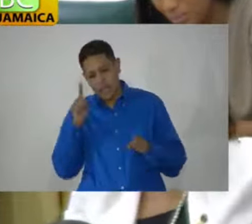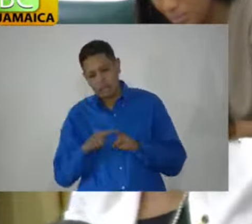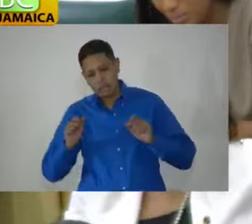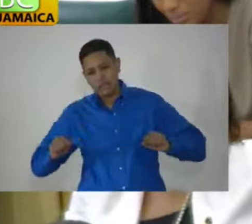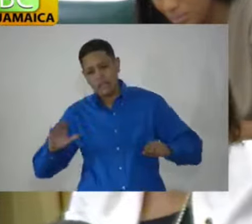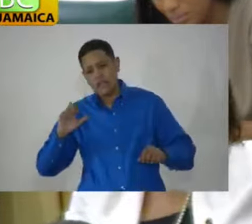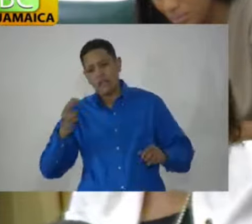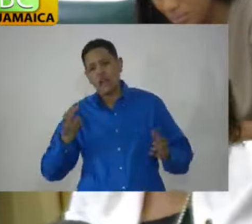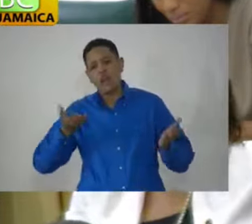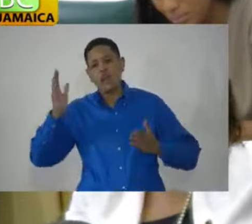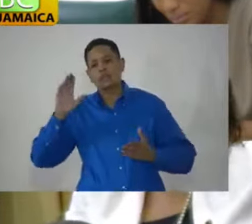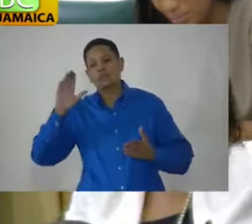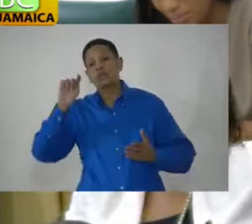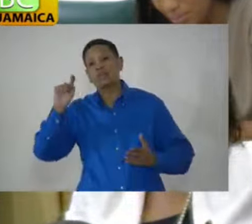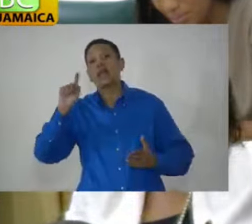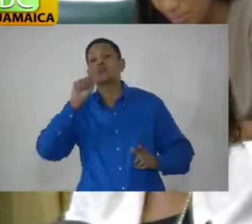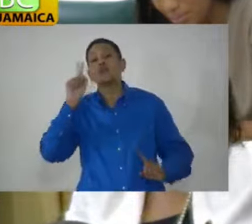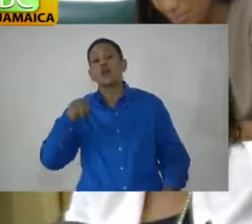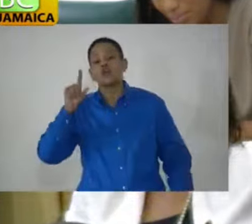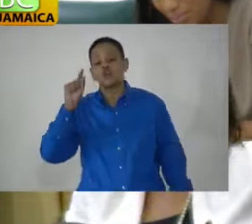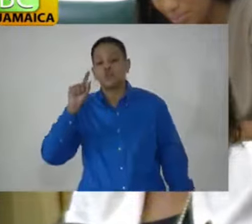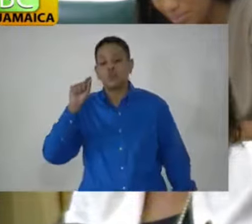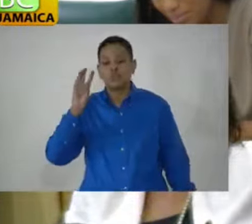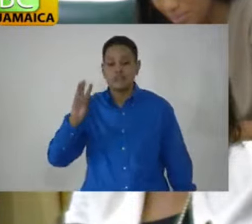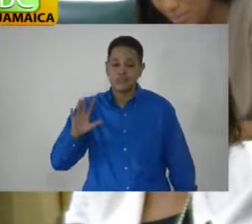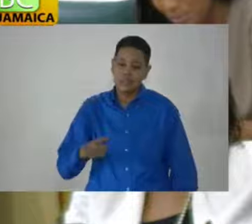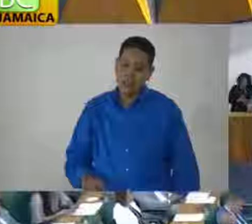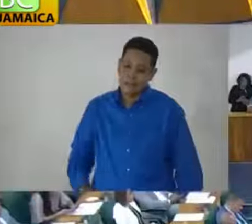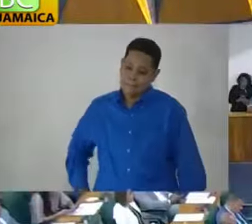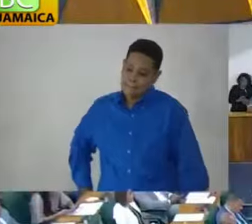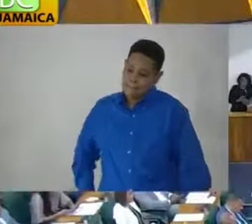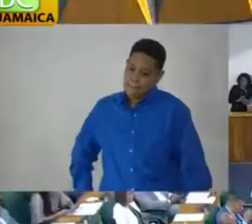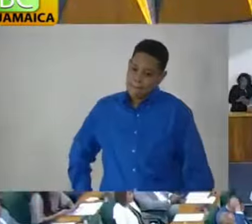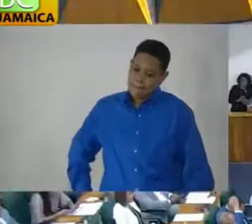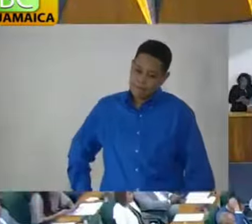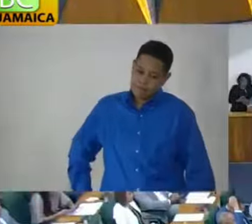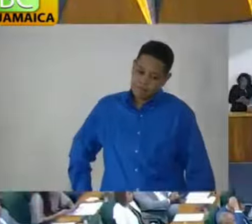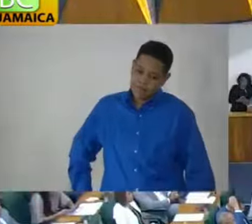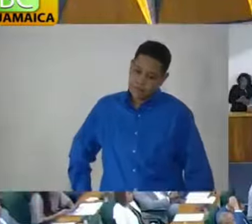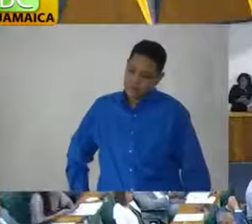levy, rate of levy, Order 2026.